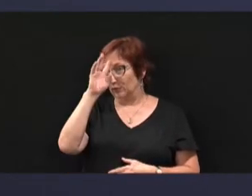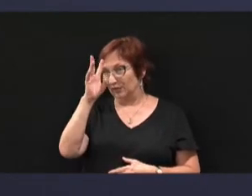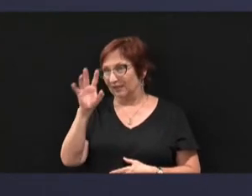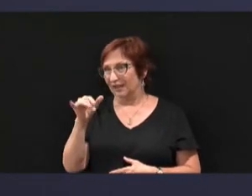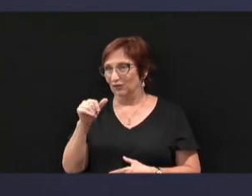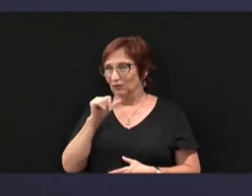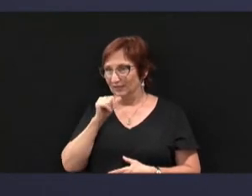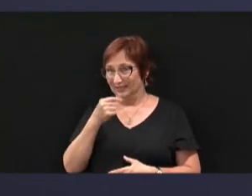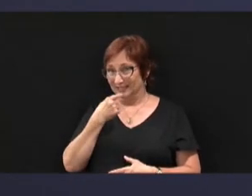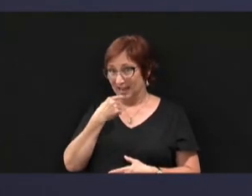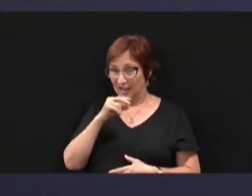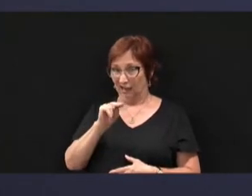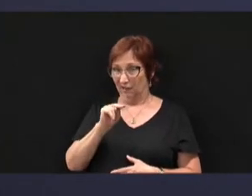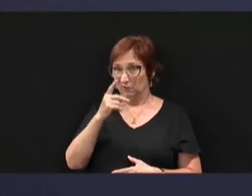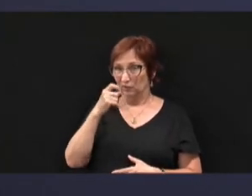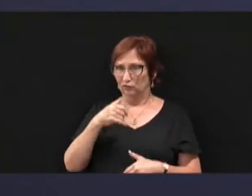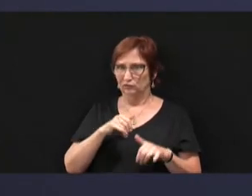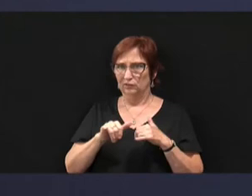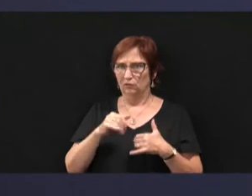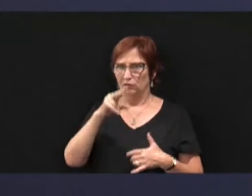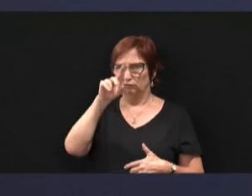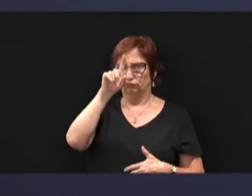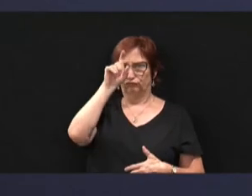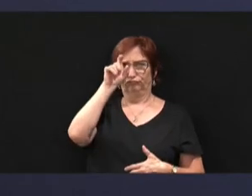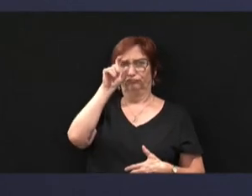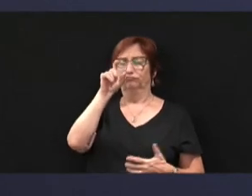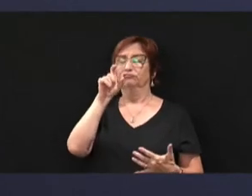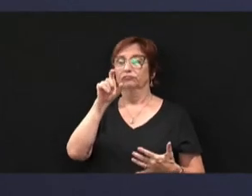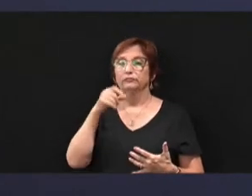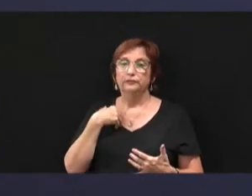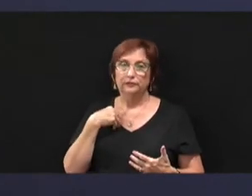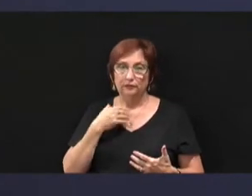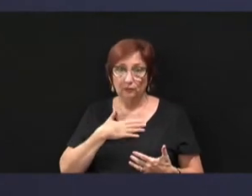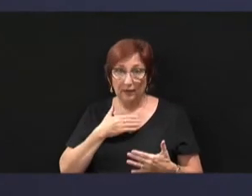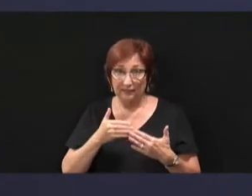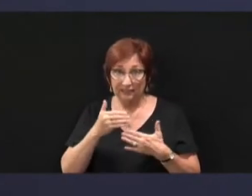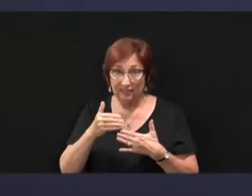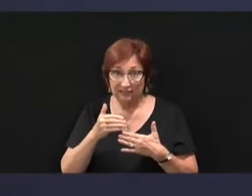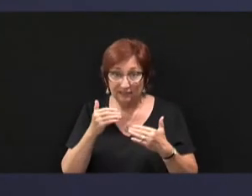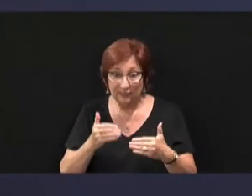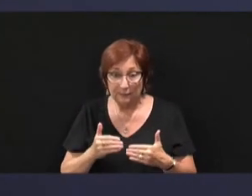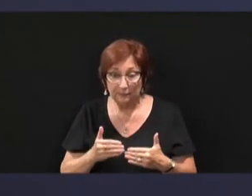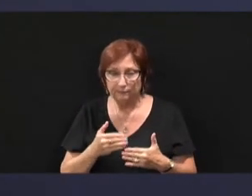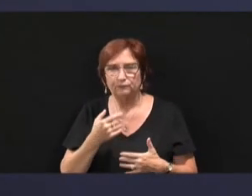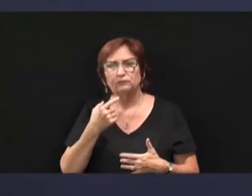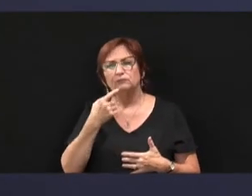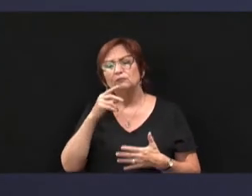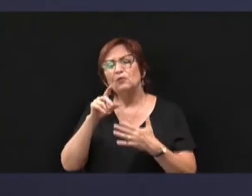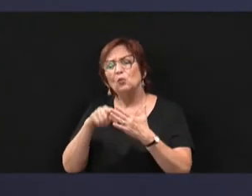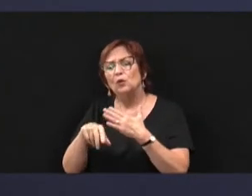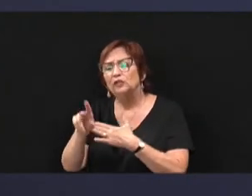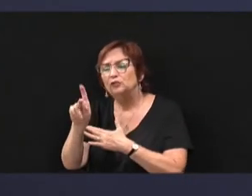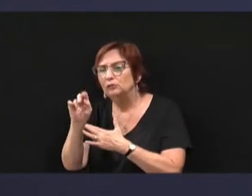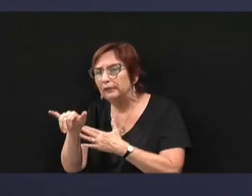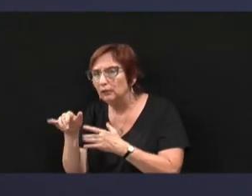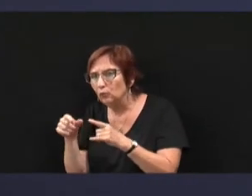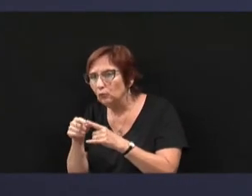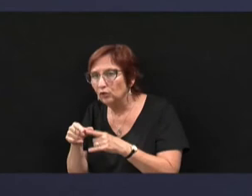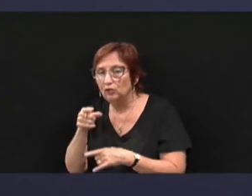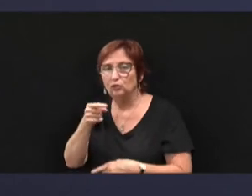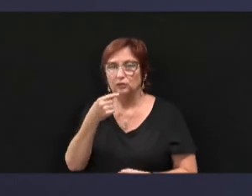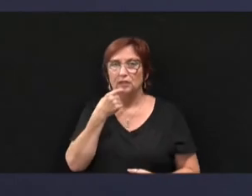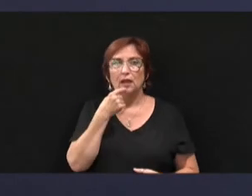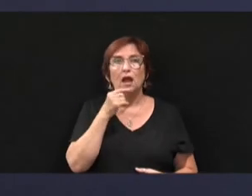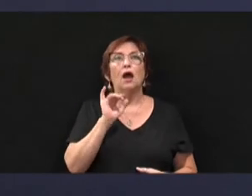had that question mark over you, okay? So my next step is I'm going to say, well, what is your key word? And you would say,